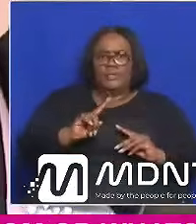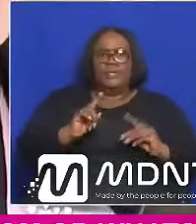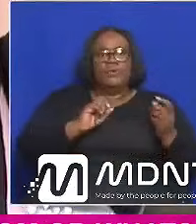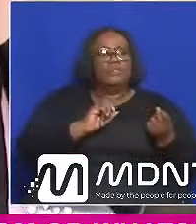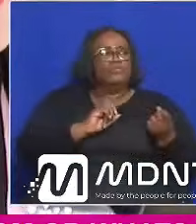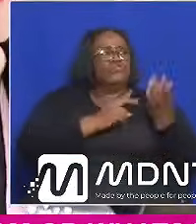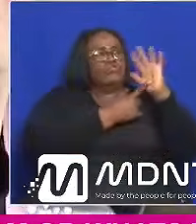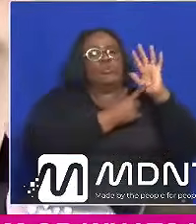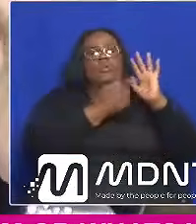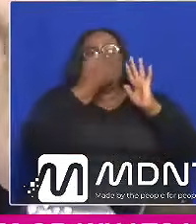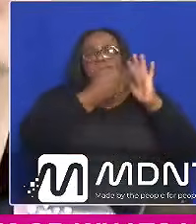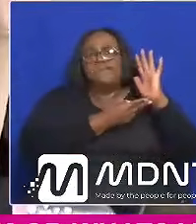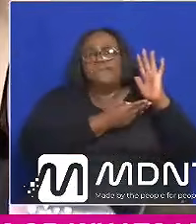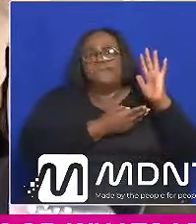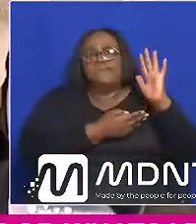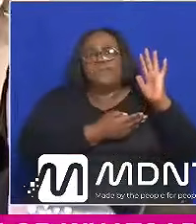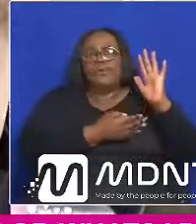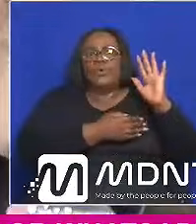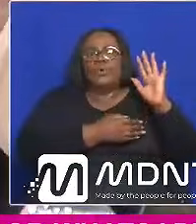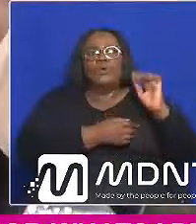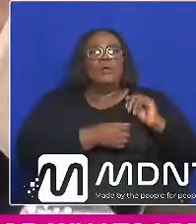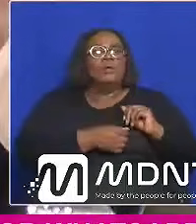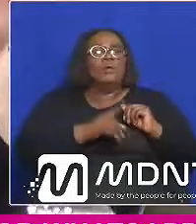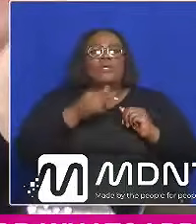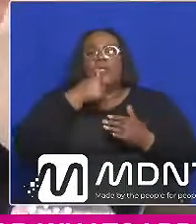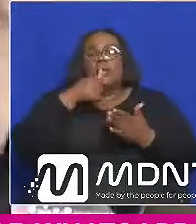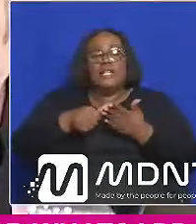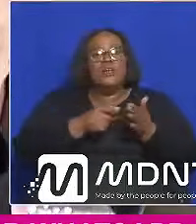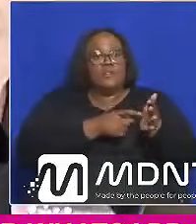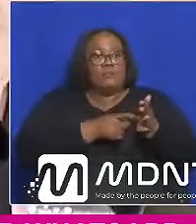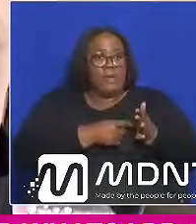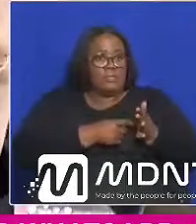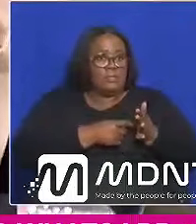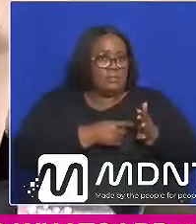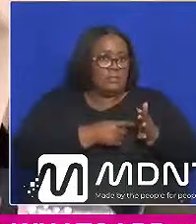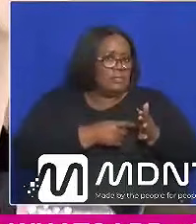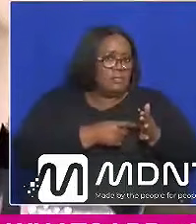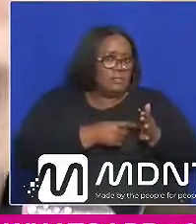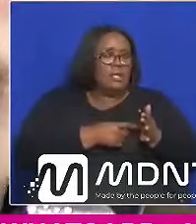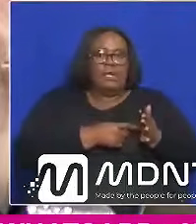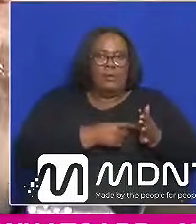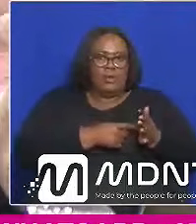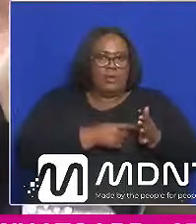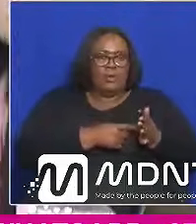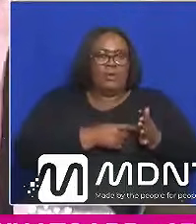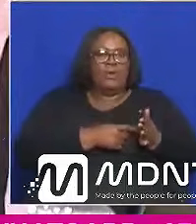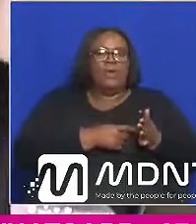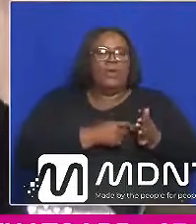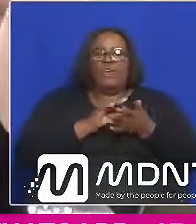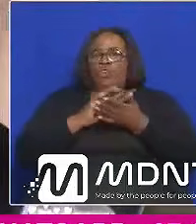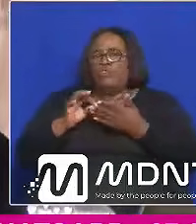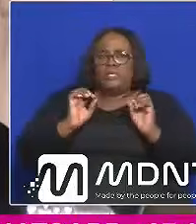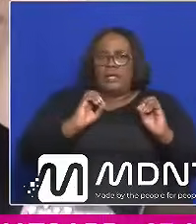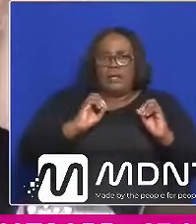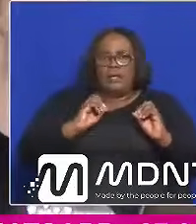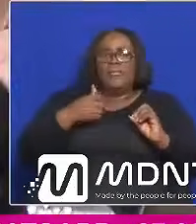trying to convey. Oh, it's a letter of demand, not the contract. Yeah, no, but what he was trying to relate to my learned friend was he said,